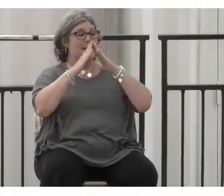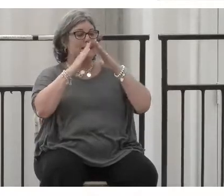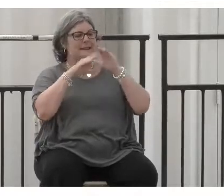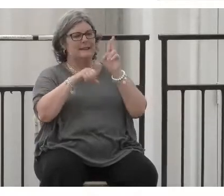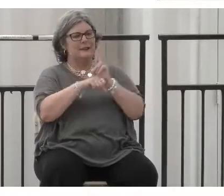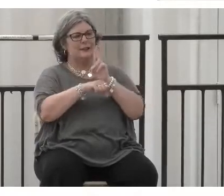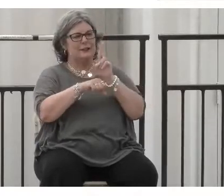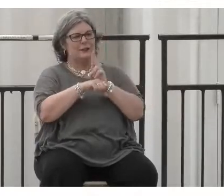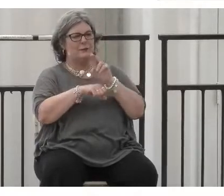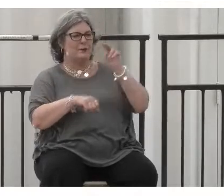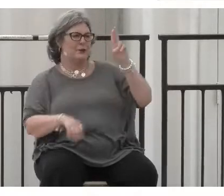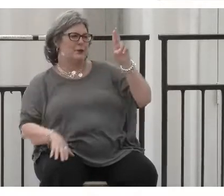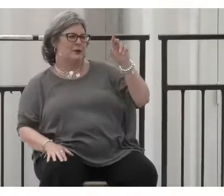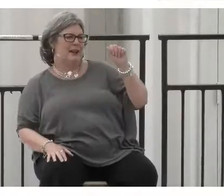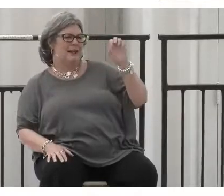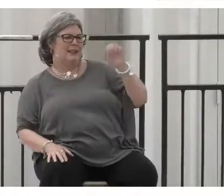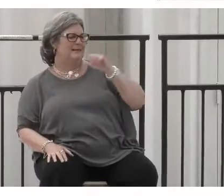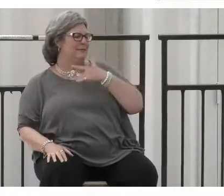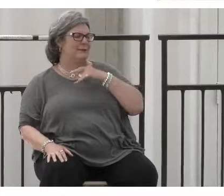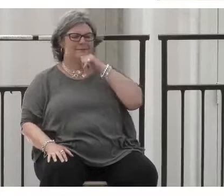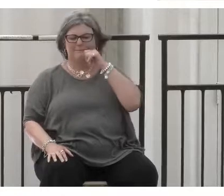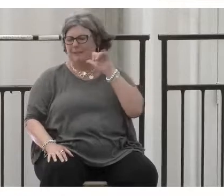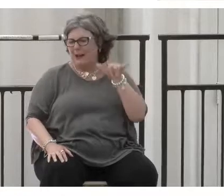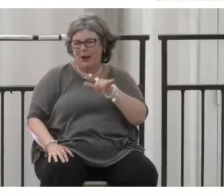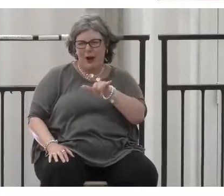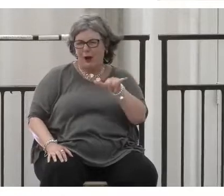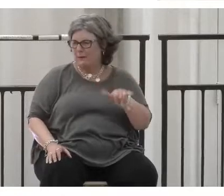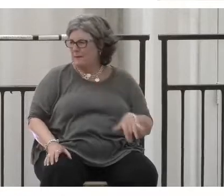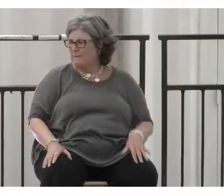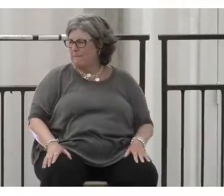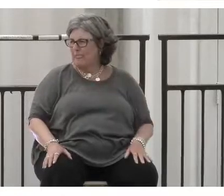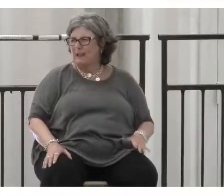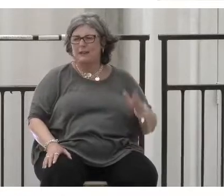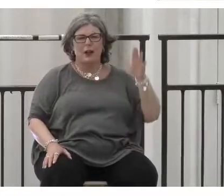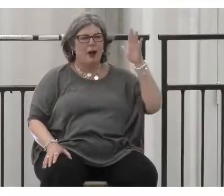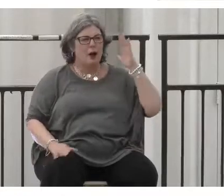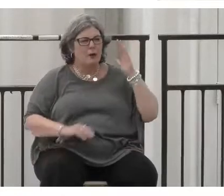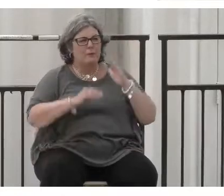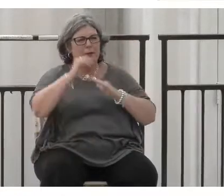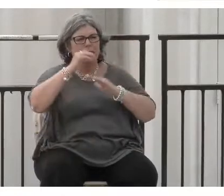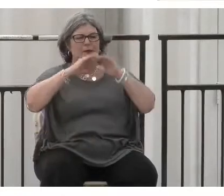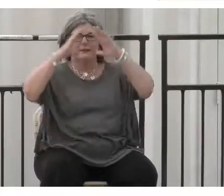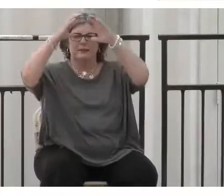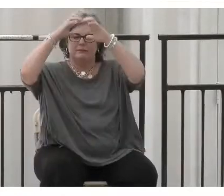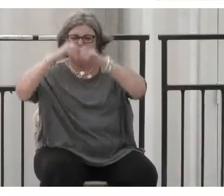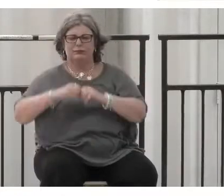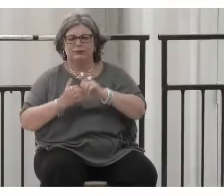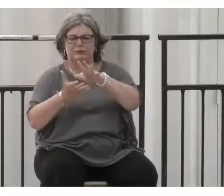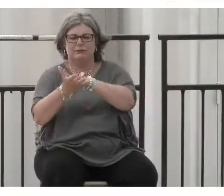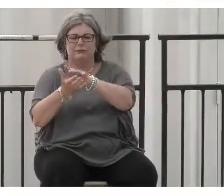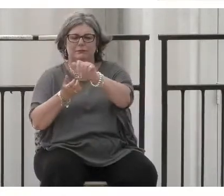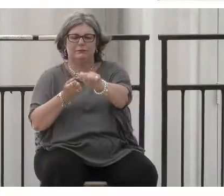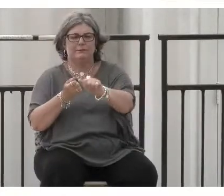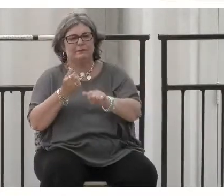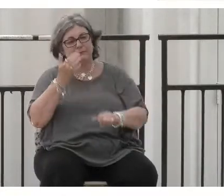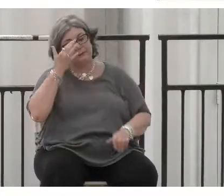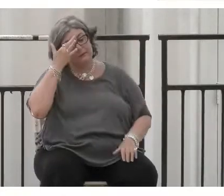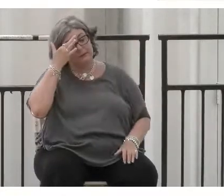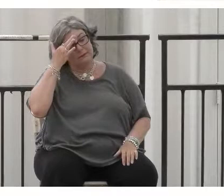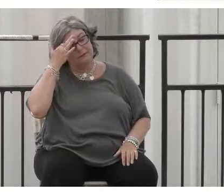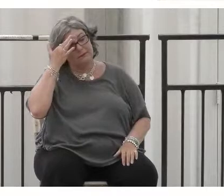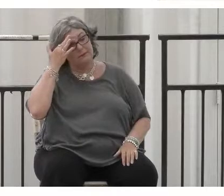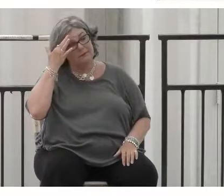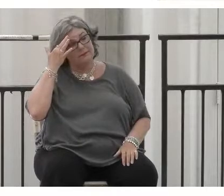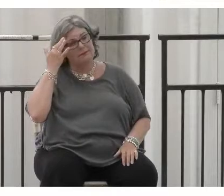in UAE it's very uncommon because a lot of old buildings get demolished and are not recorded.